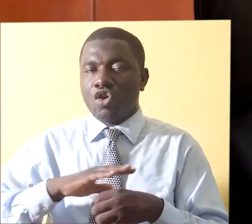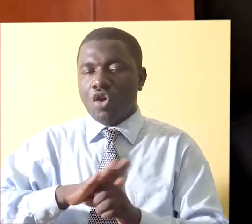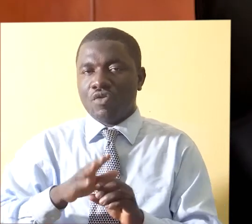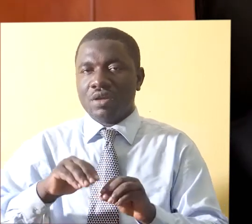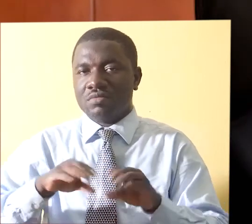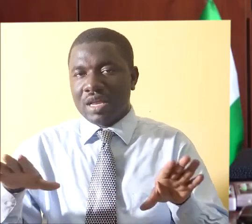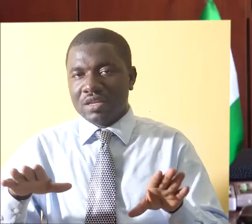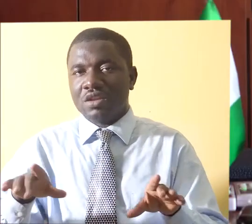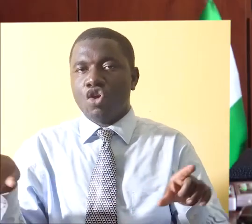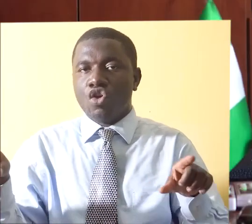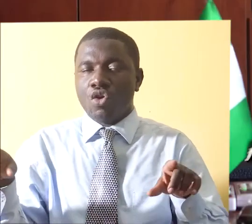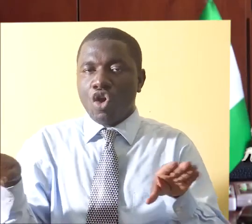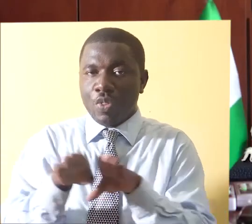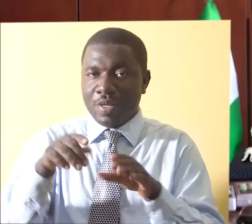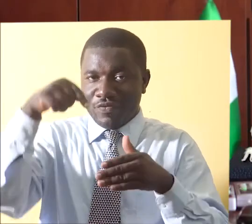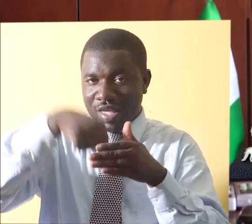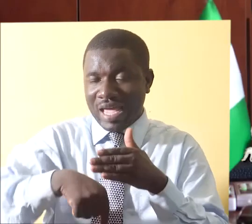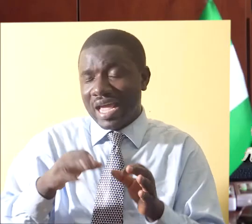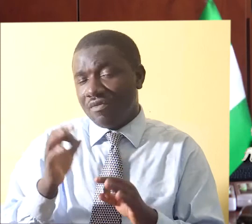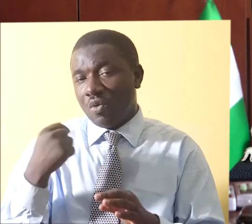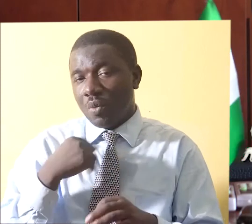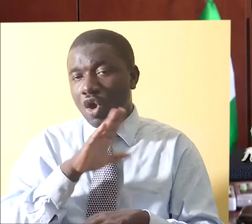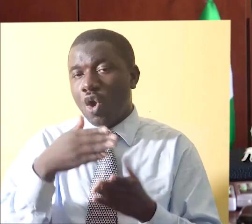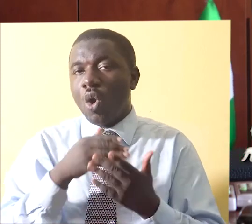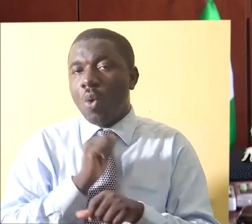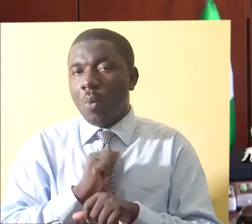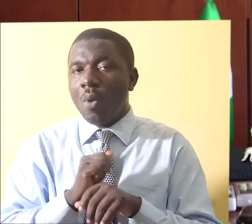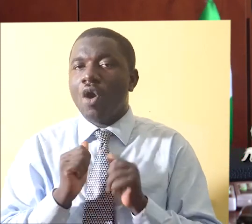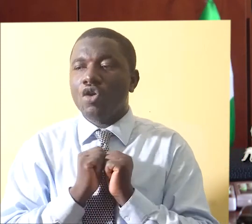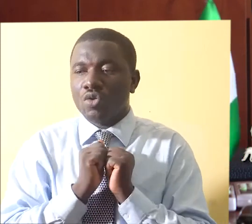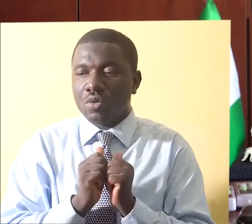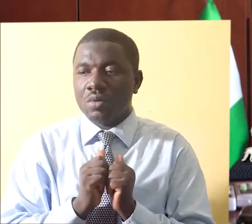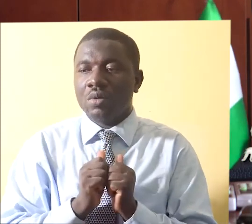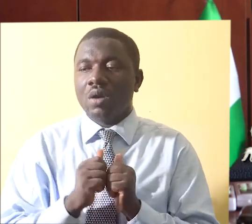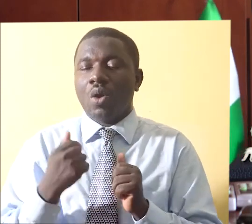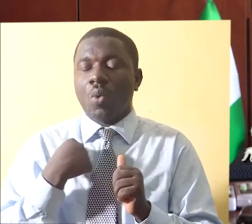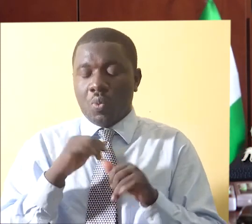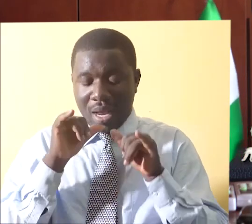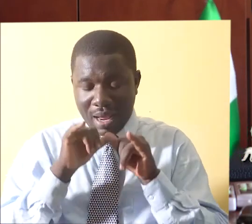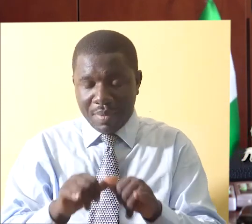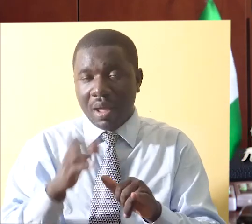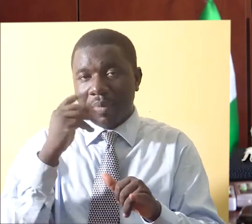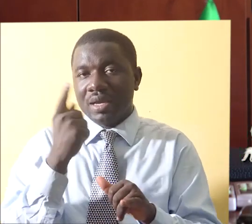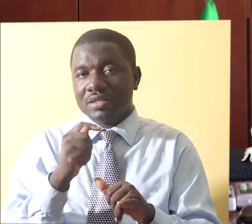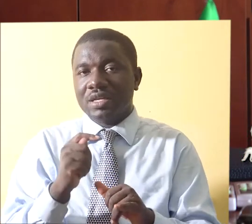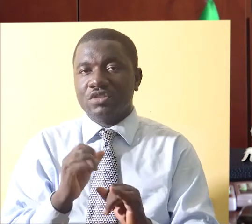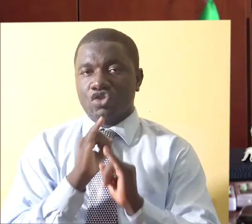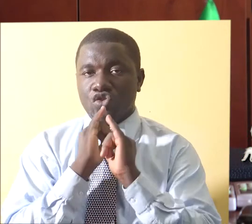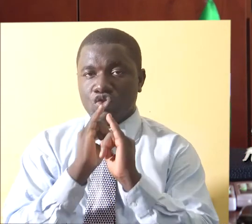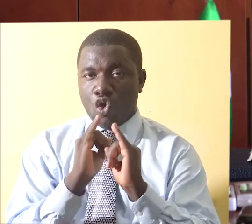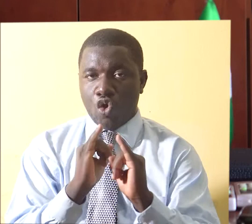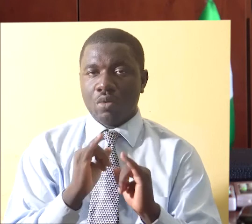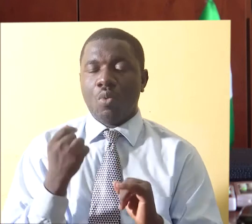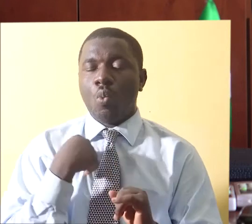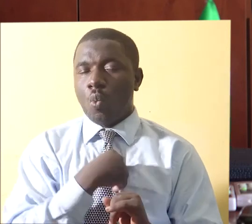lockdown. If we all work together, abide by the guidelines,